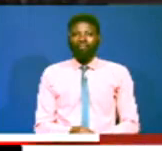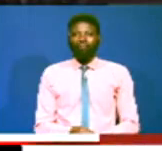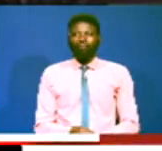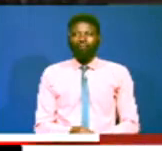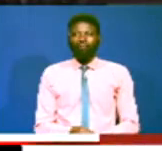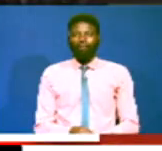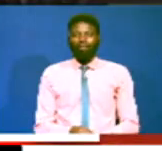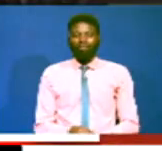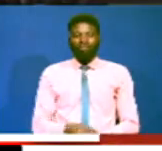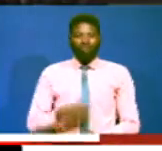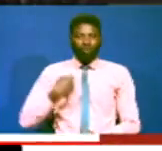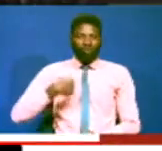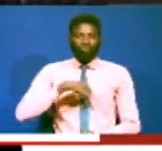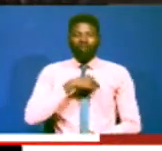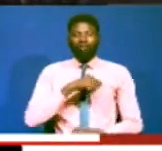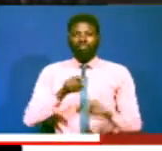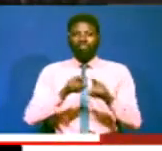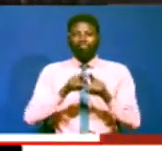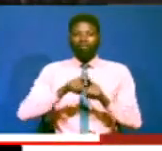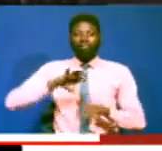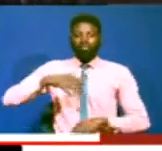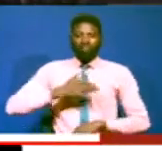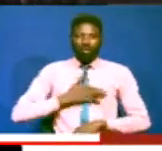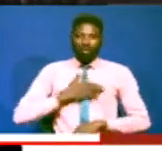As a county, we have done our part.